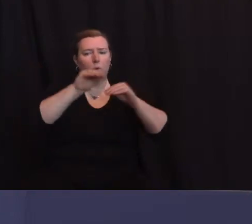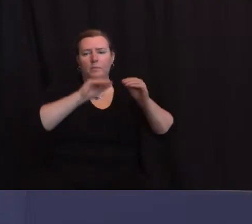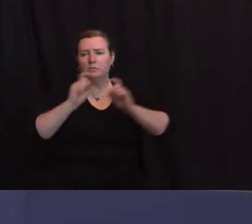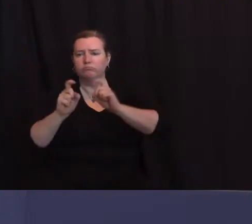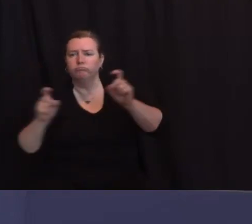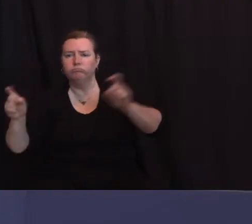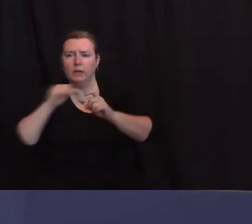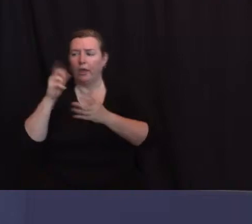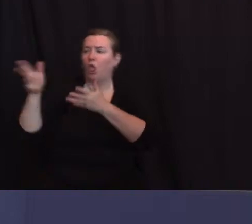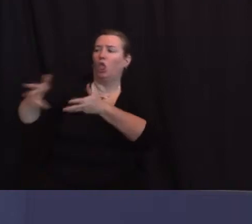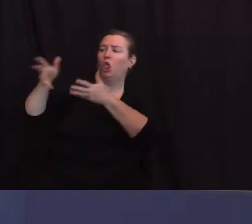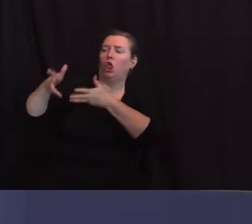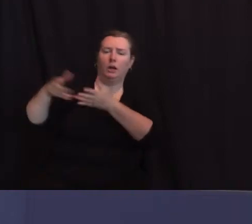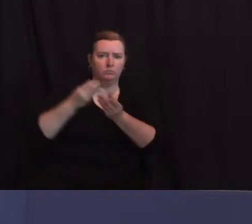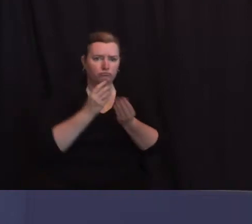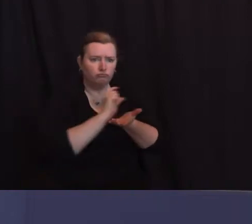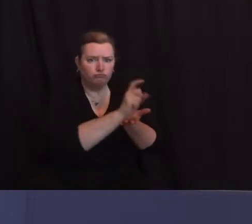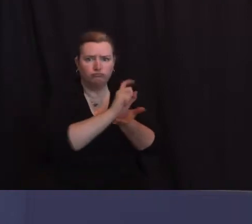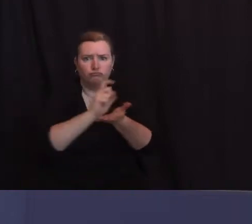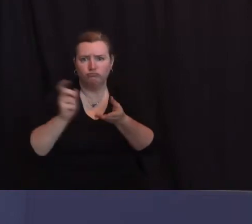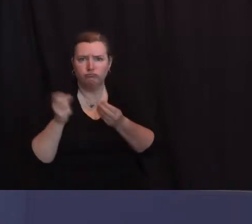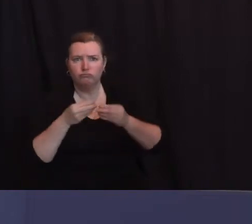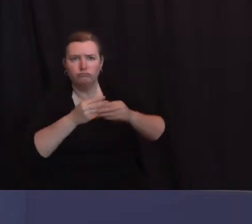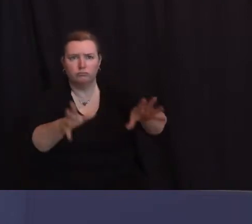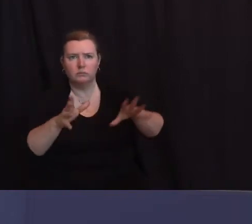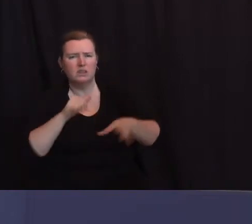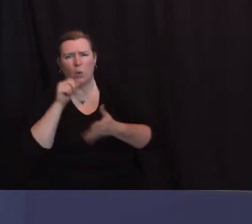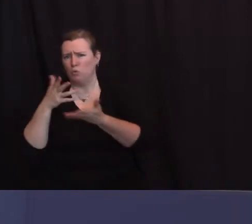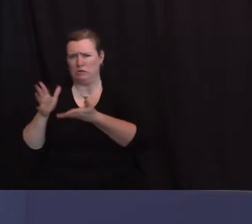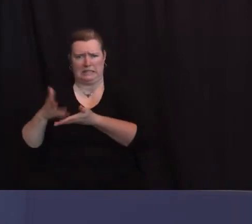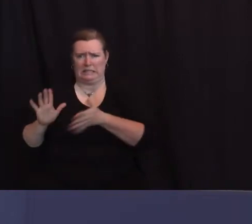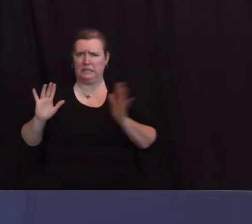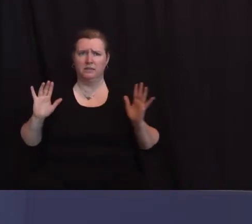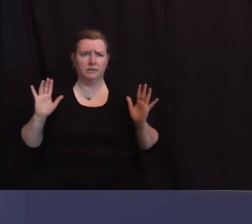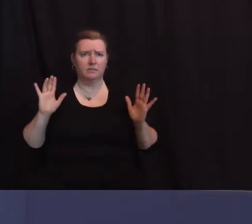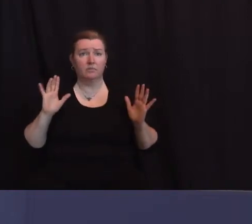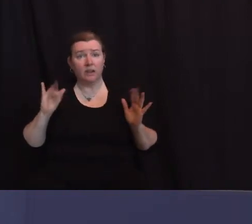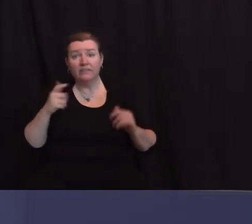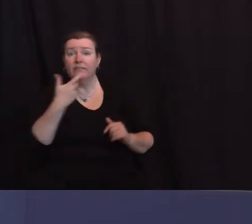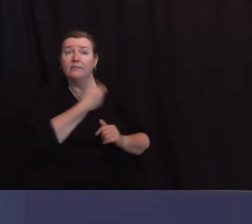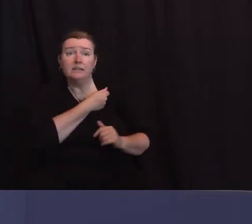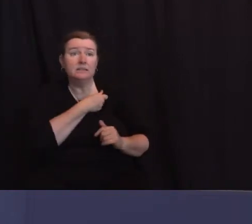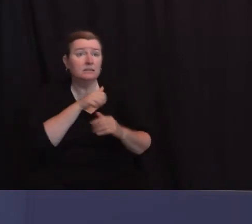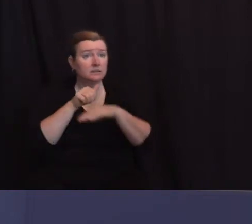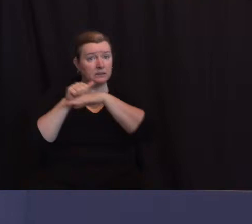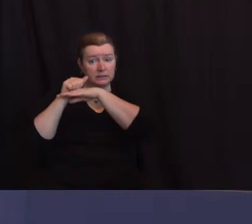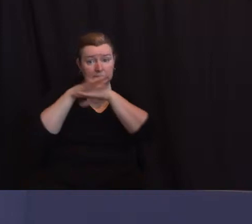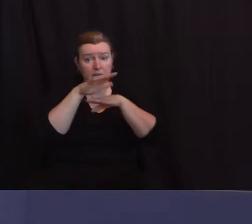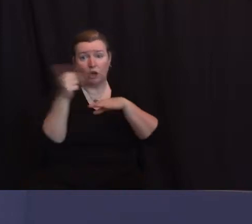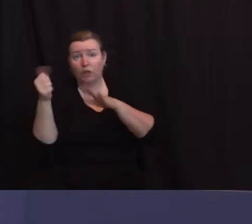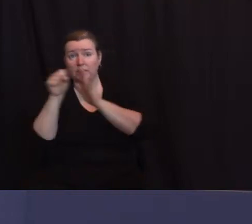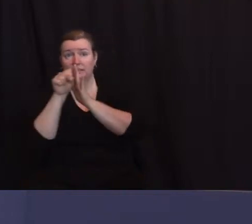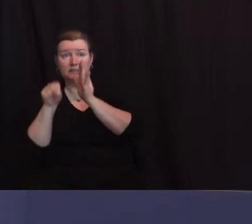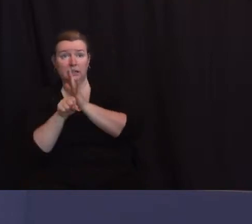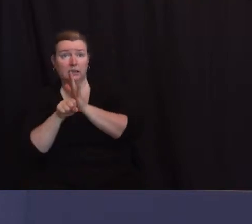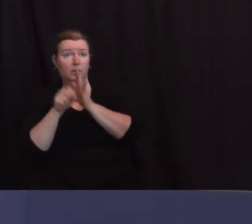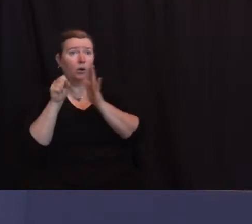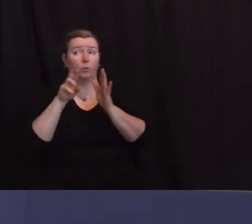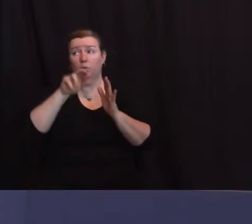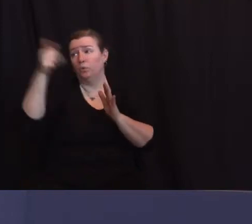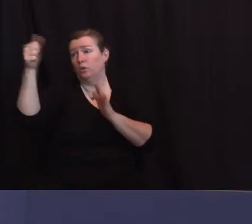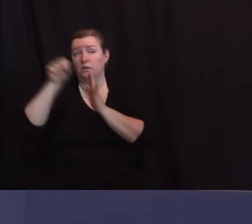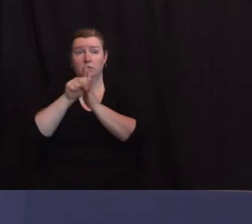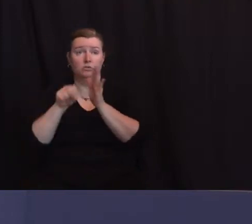little wastage as possible. We have not sent any vaccines out of state or overseas.